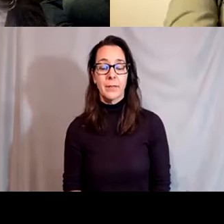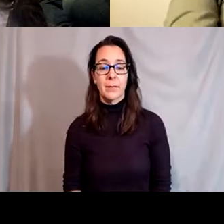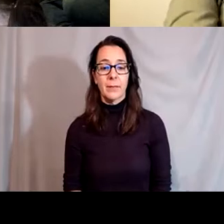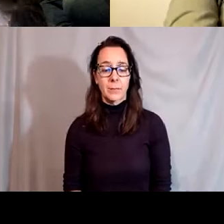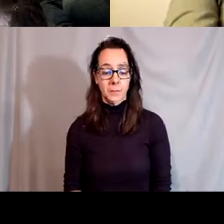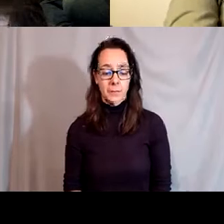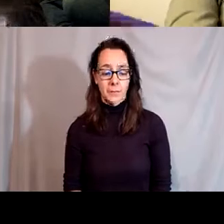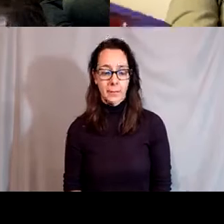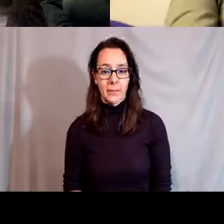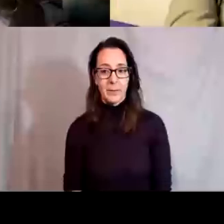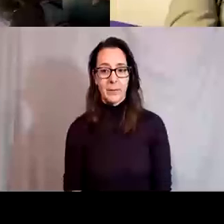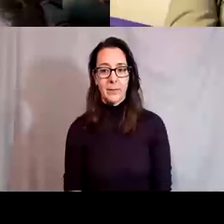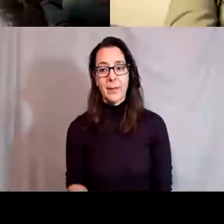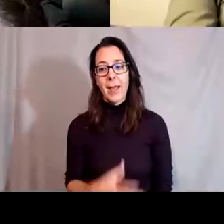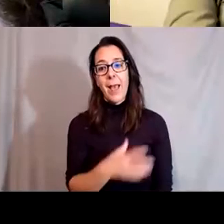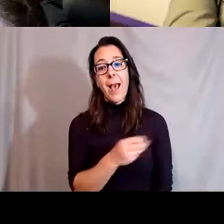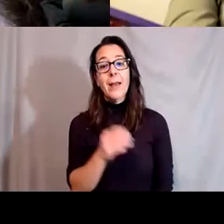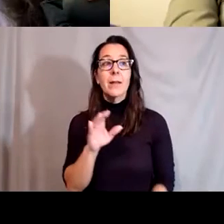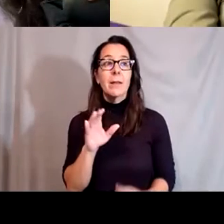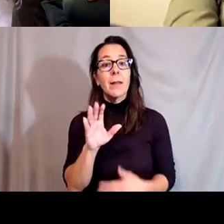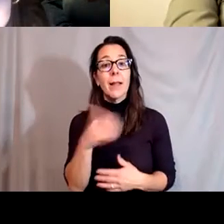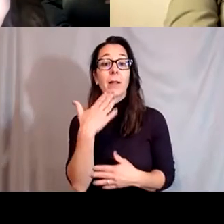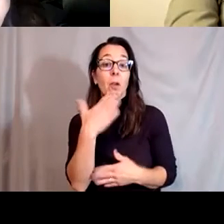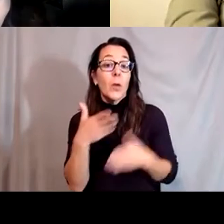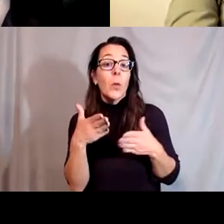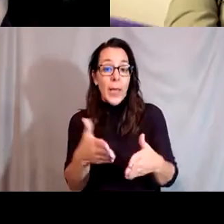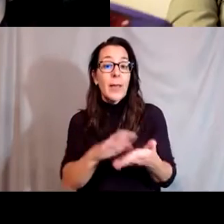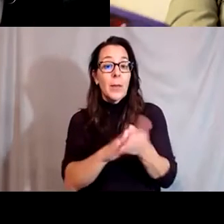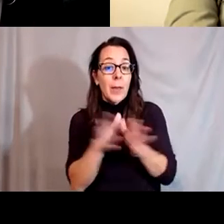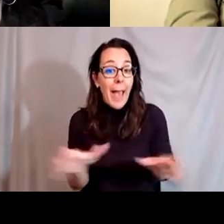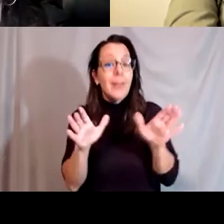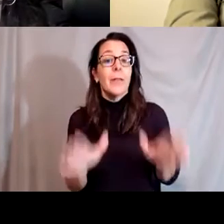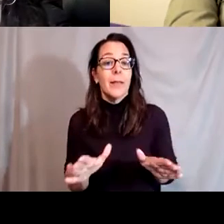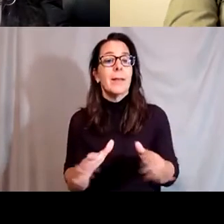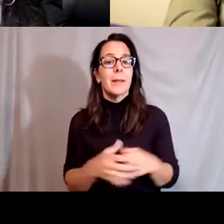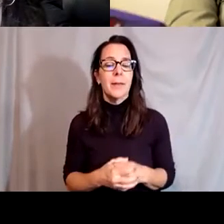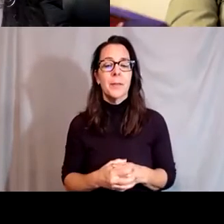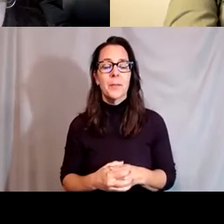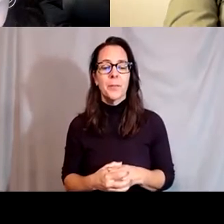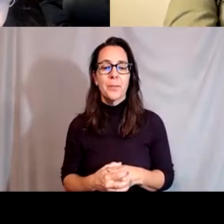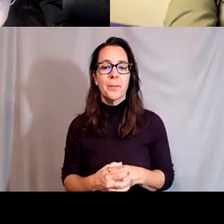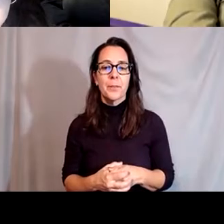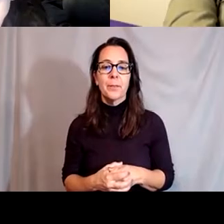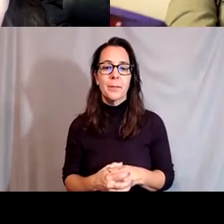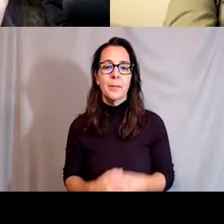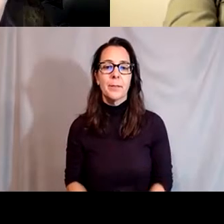too. And that's a really good way to be an activist too. And also like on